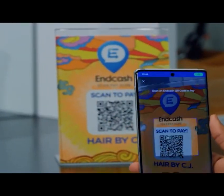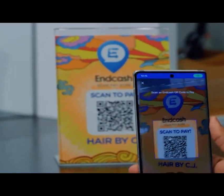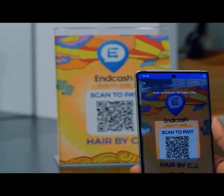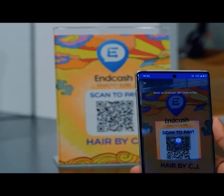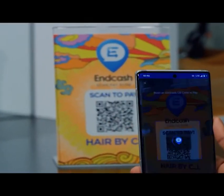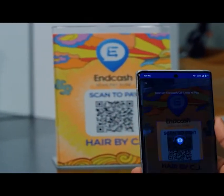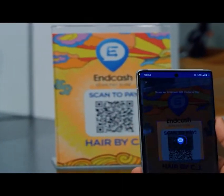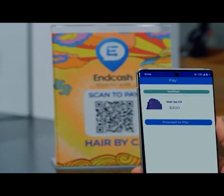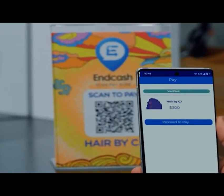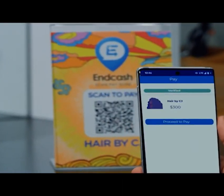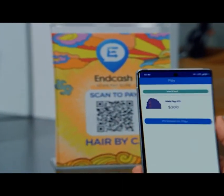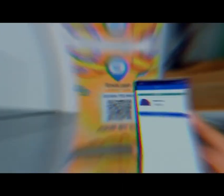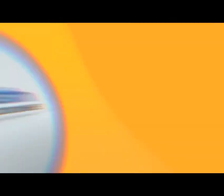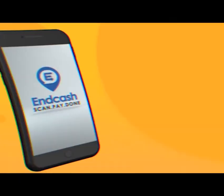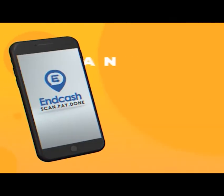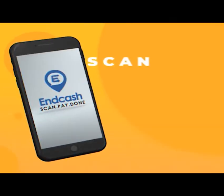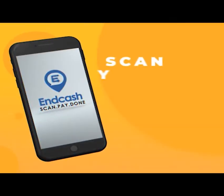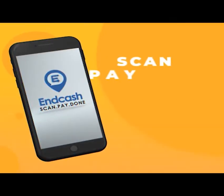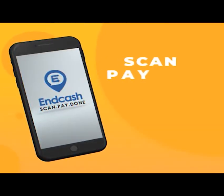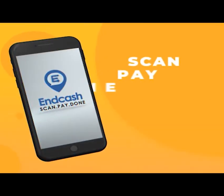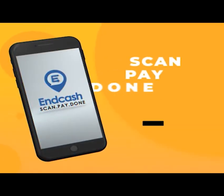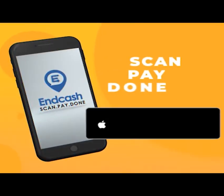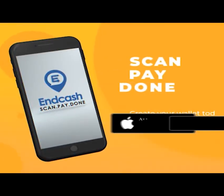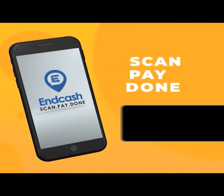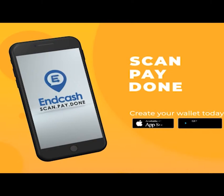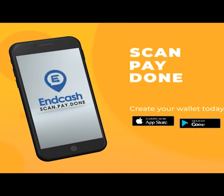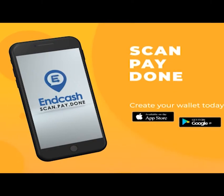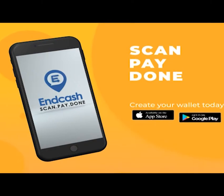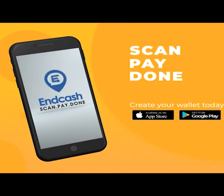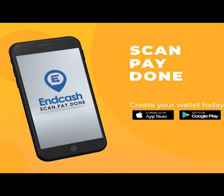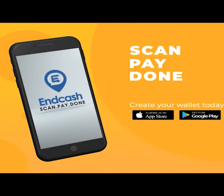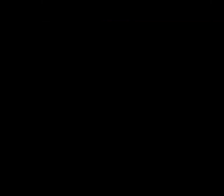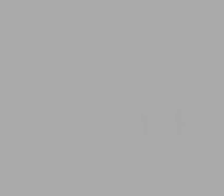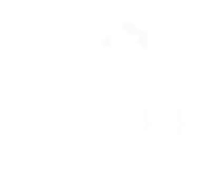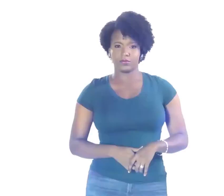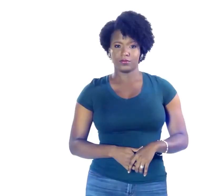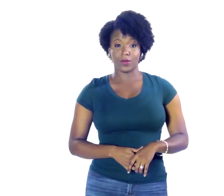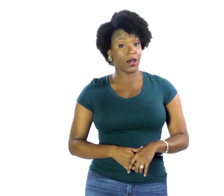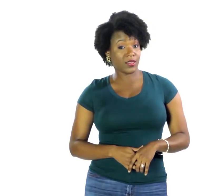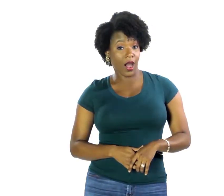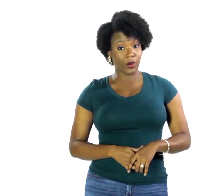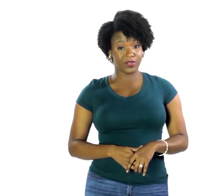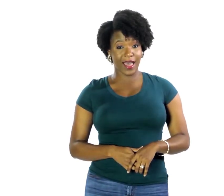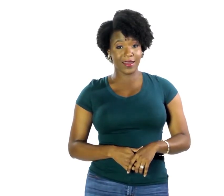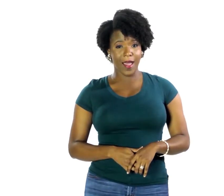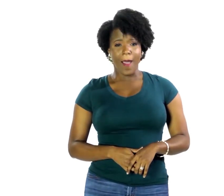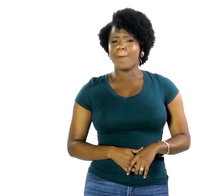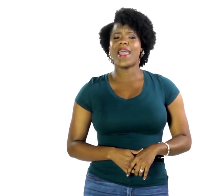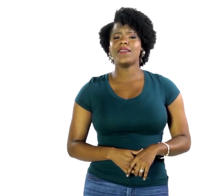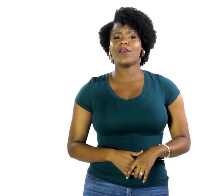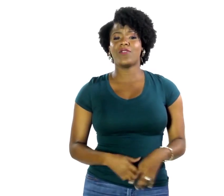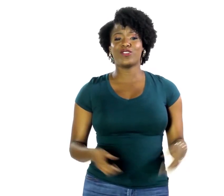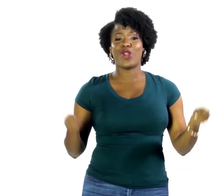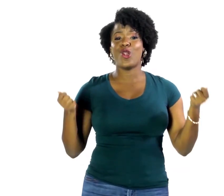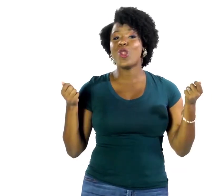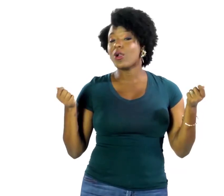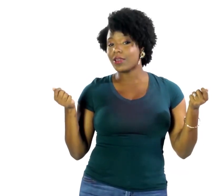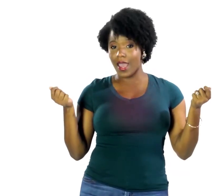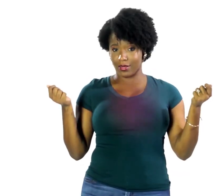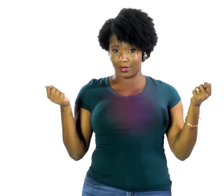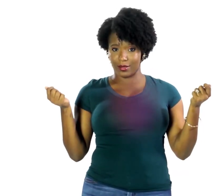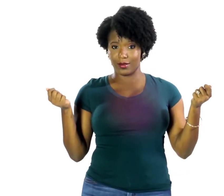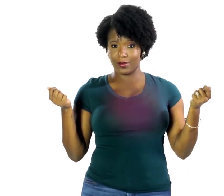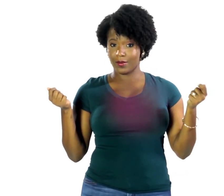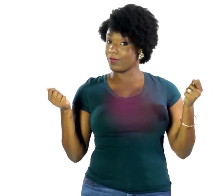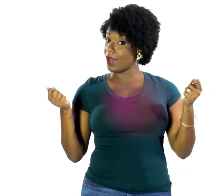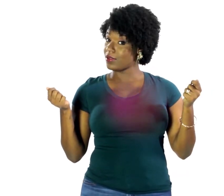Thank you. Download the app and create your wallet today. On the outside, many of us look